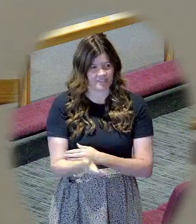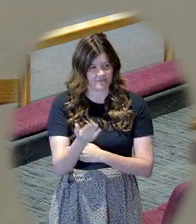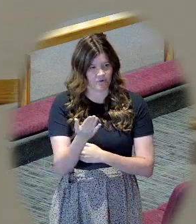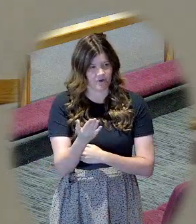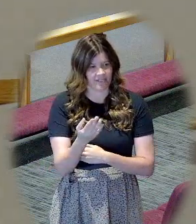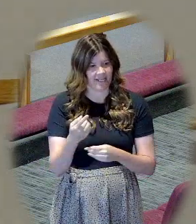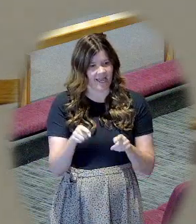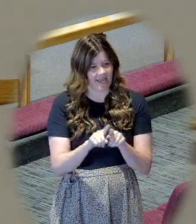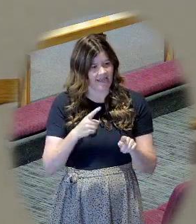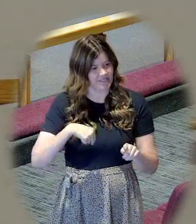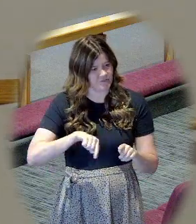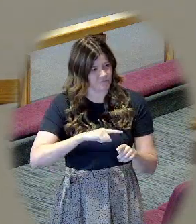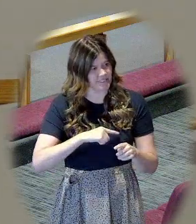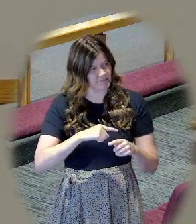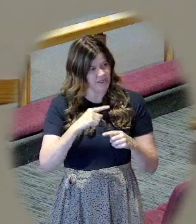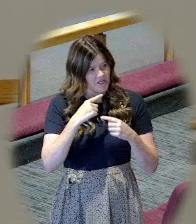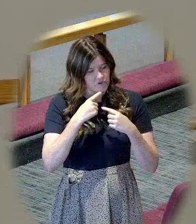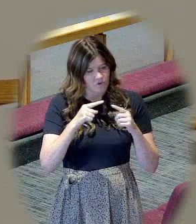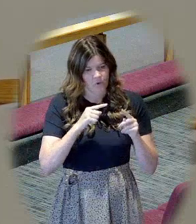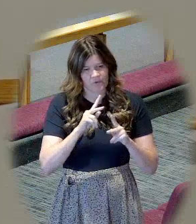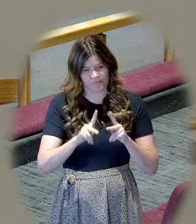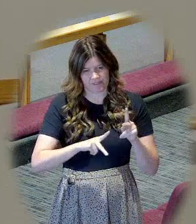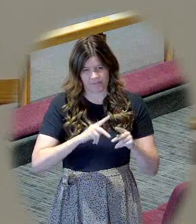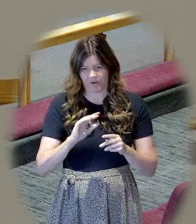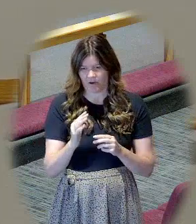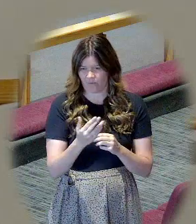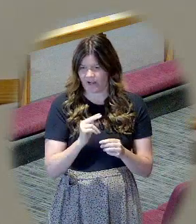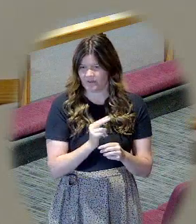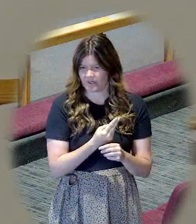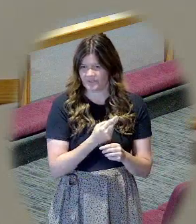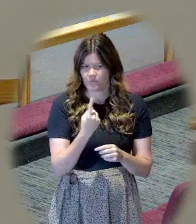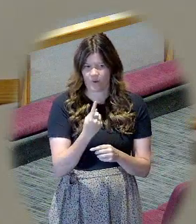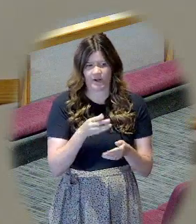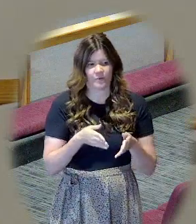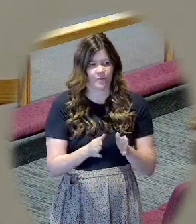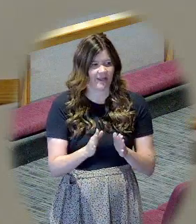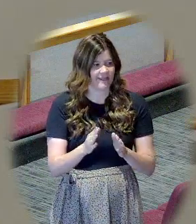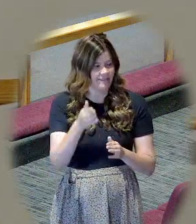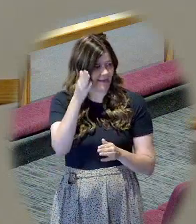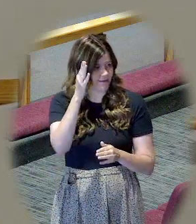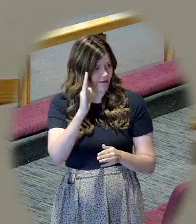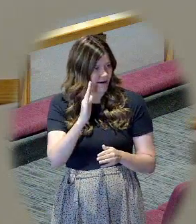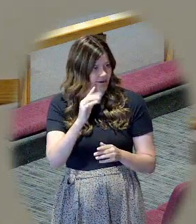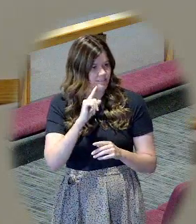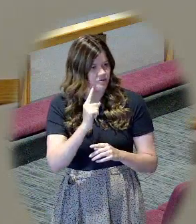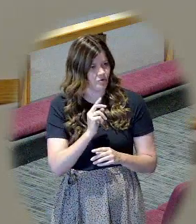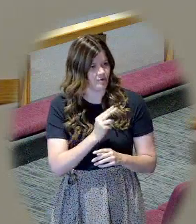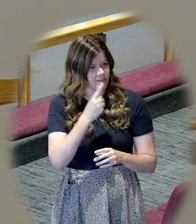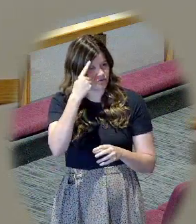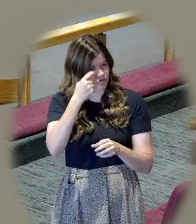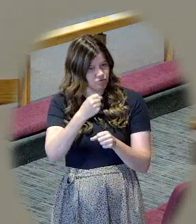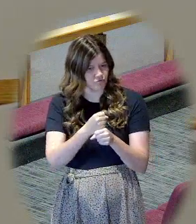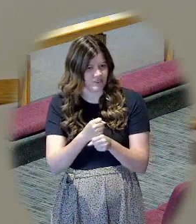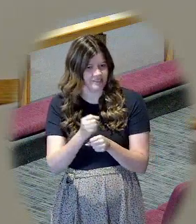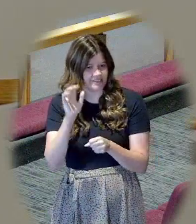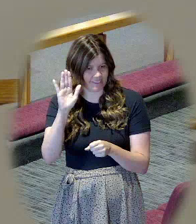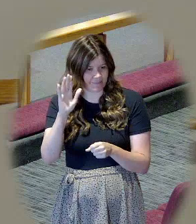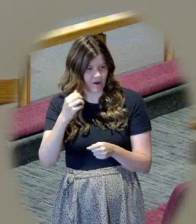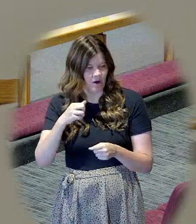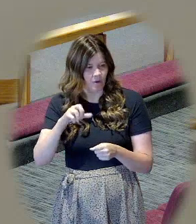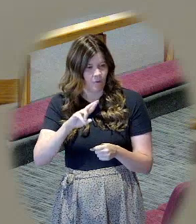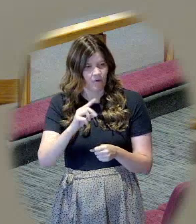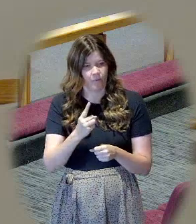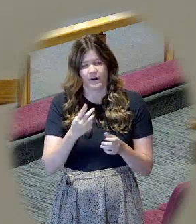greeted, telling the people around us one way that God has told us to trust, or one thing that we have had